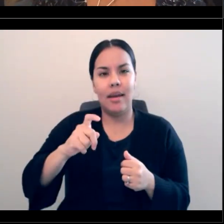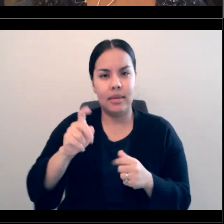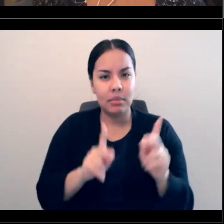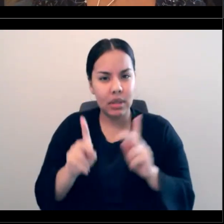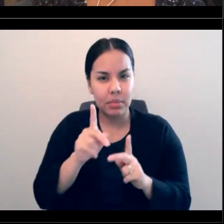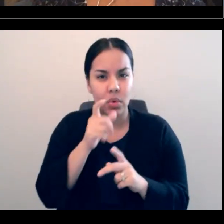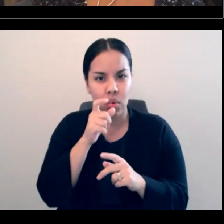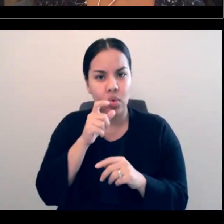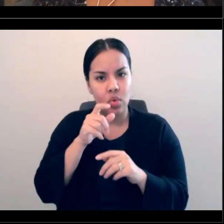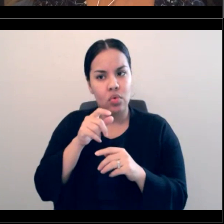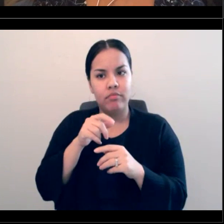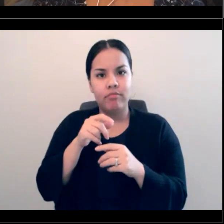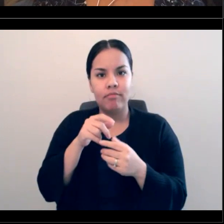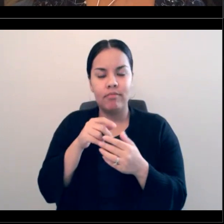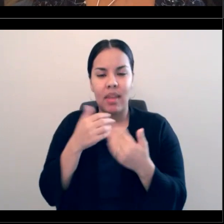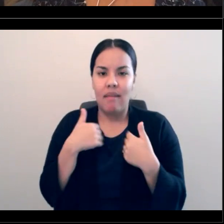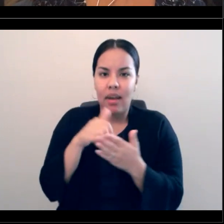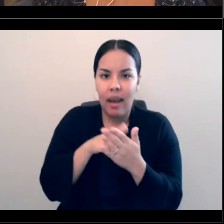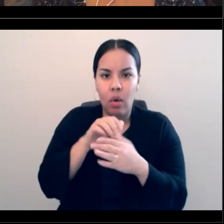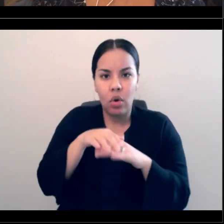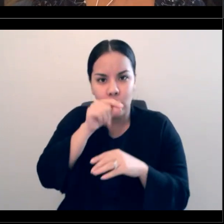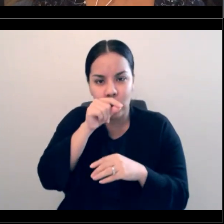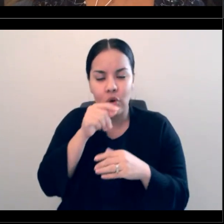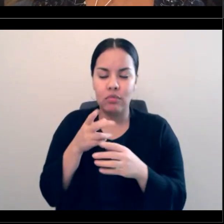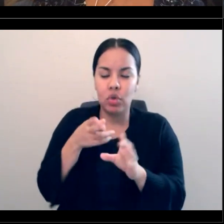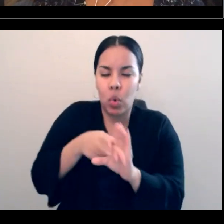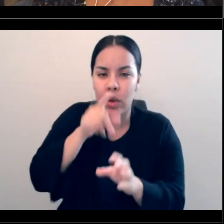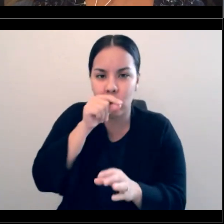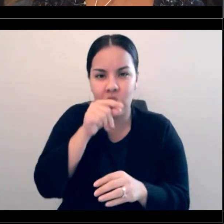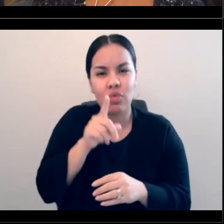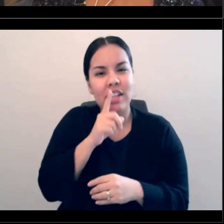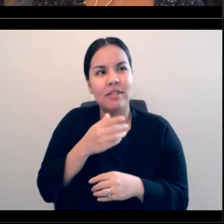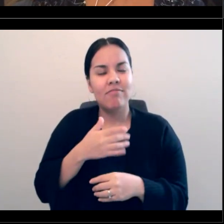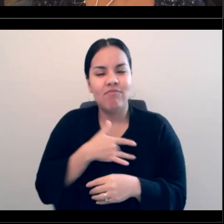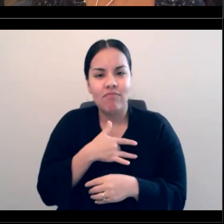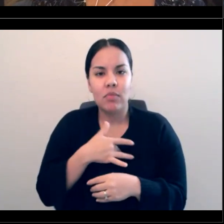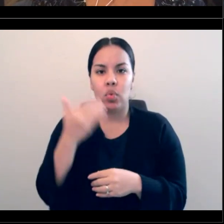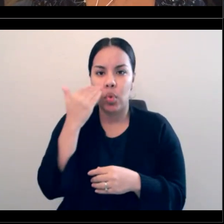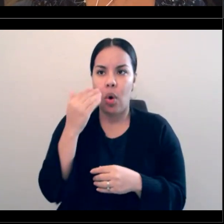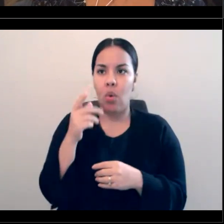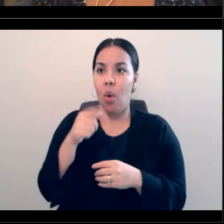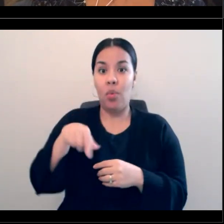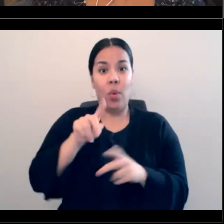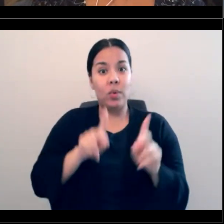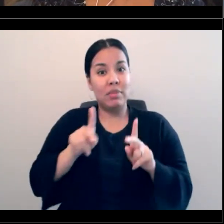yeah, it's really lovely to know that those people are out there. And